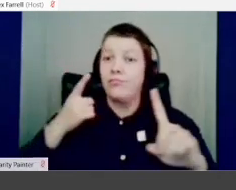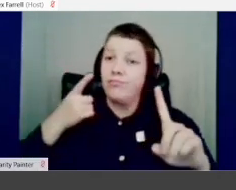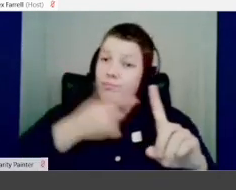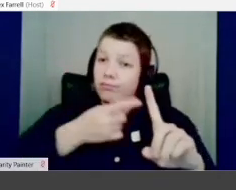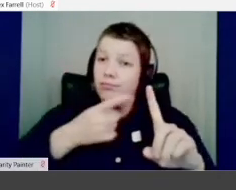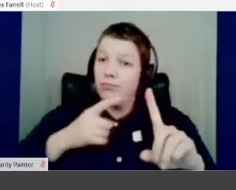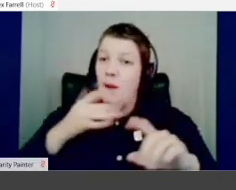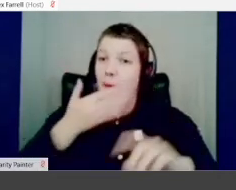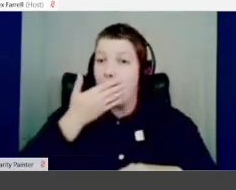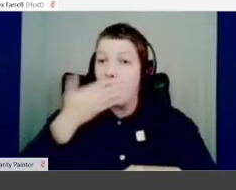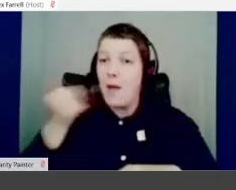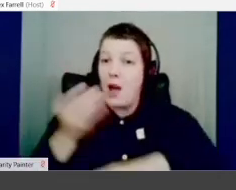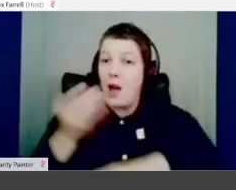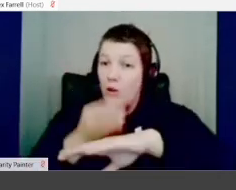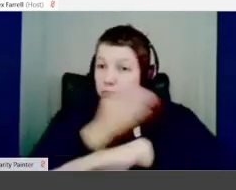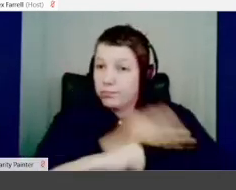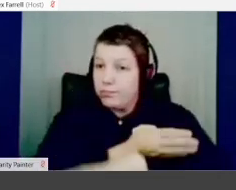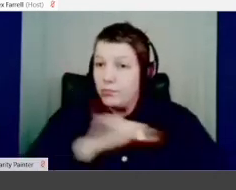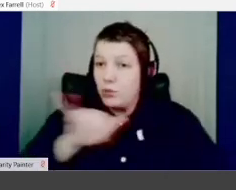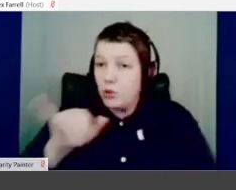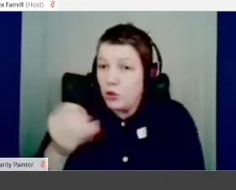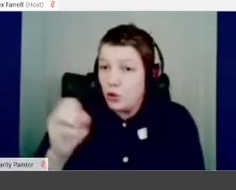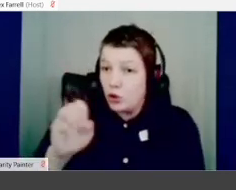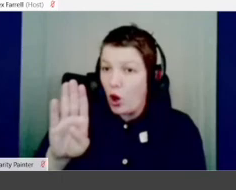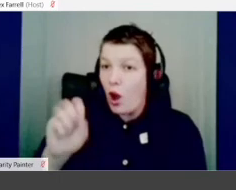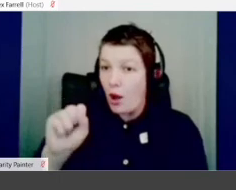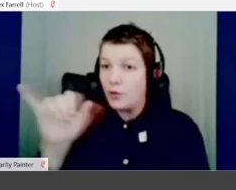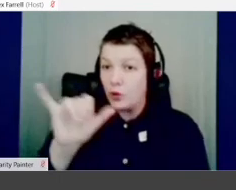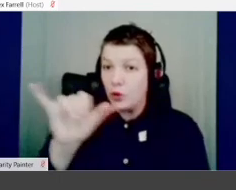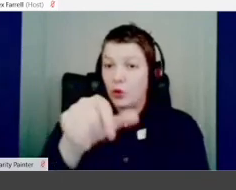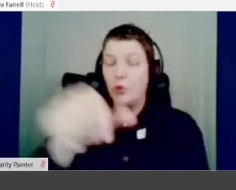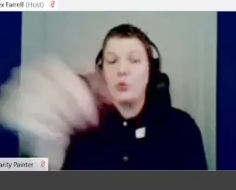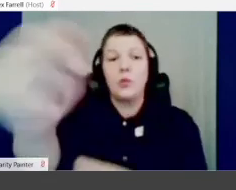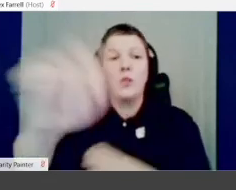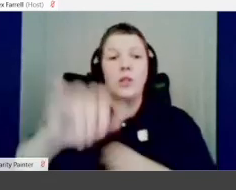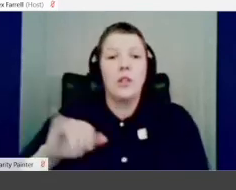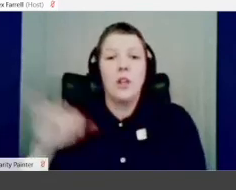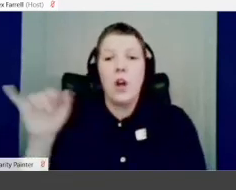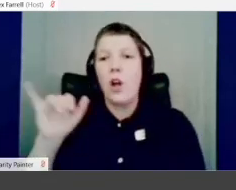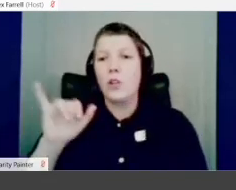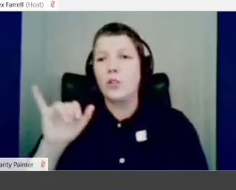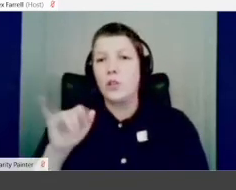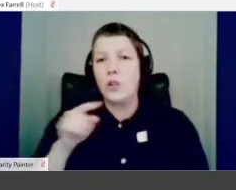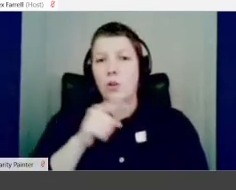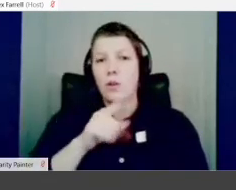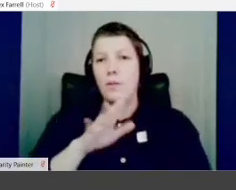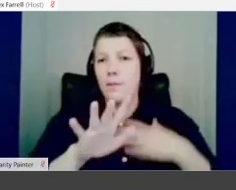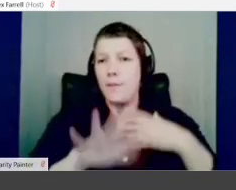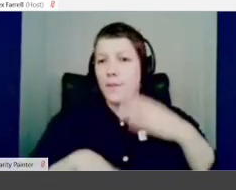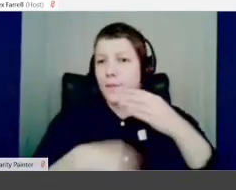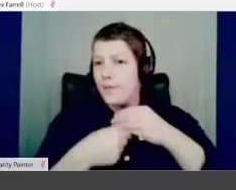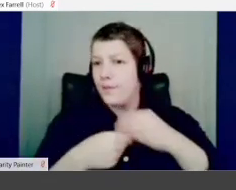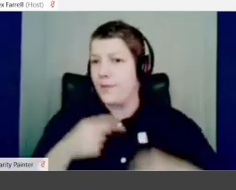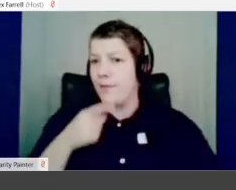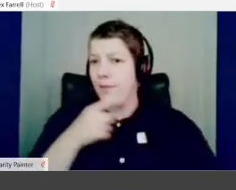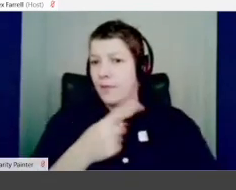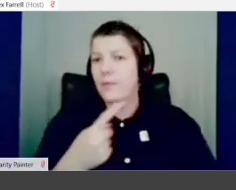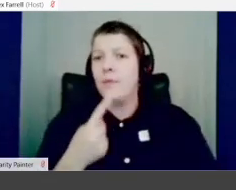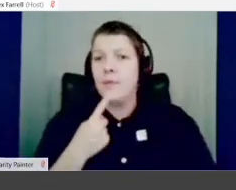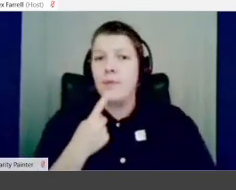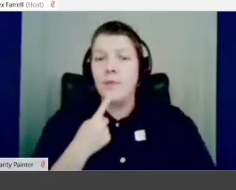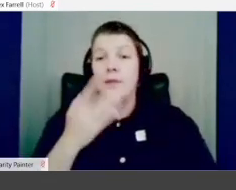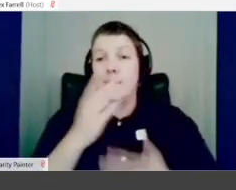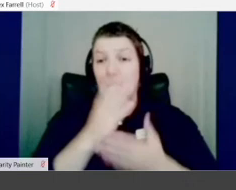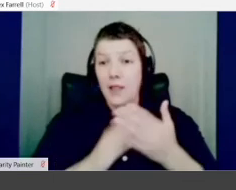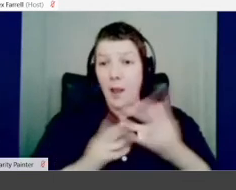And I think, Dan, you point out something really important, that accessibility isn't like, some people think that accessibility, to